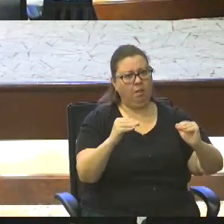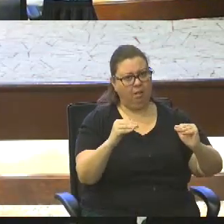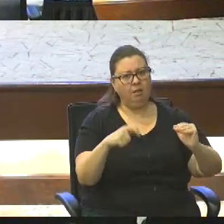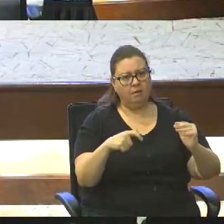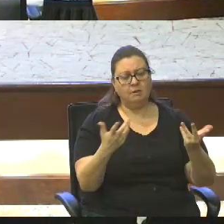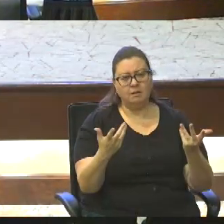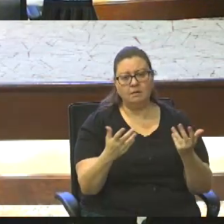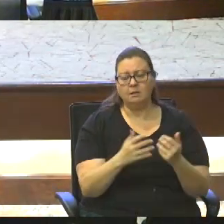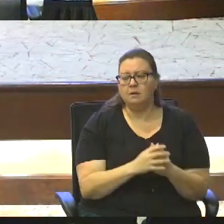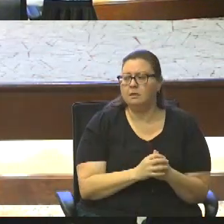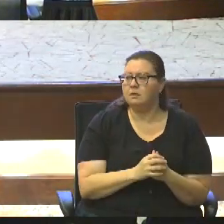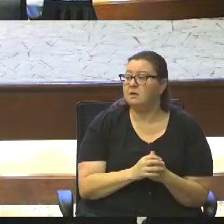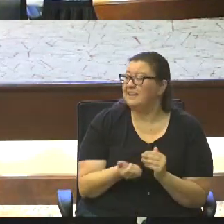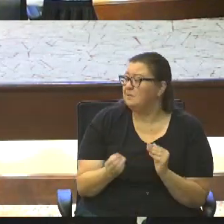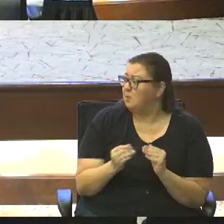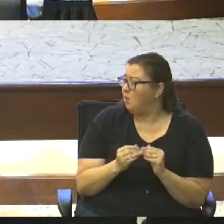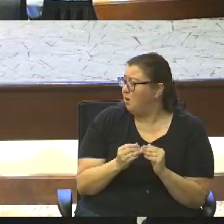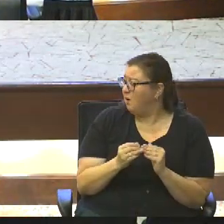Any other comments?